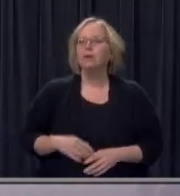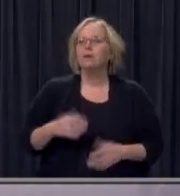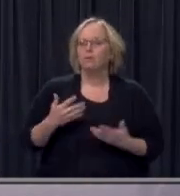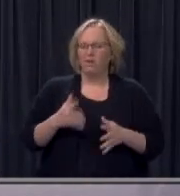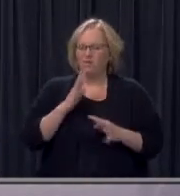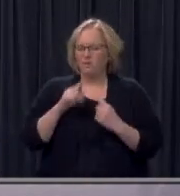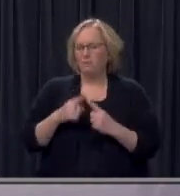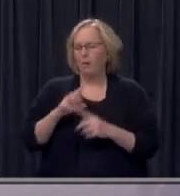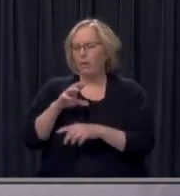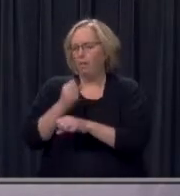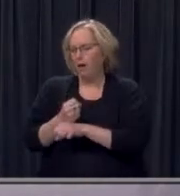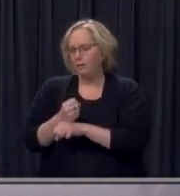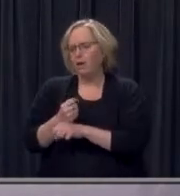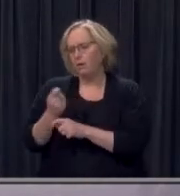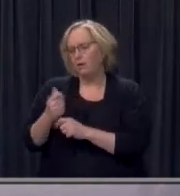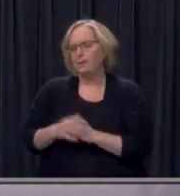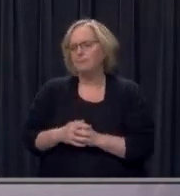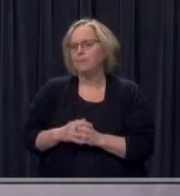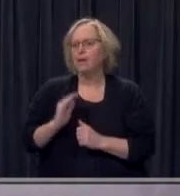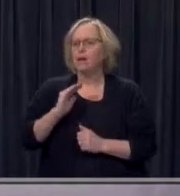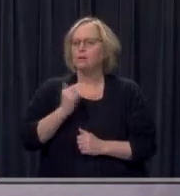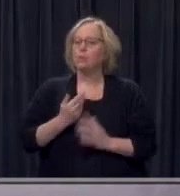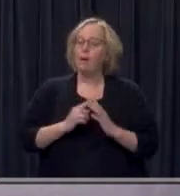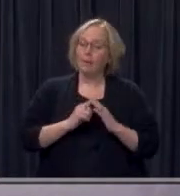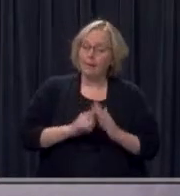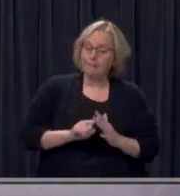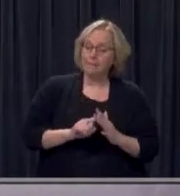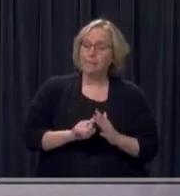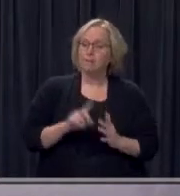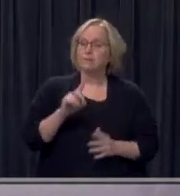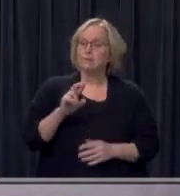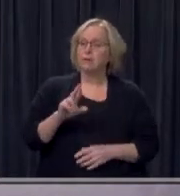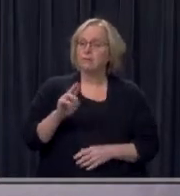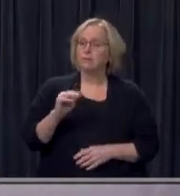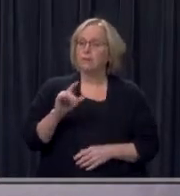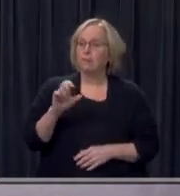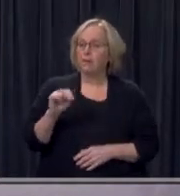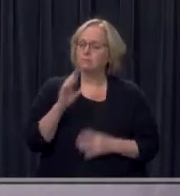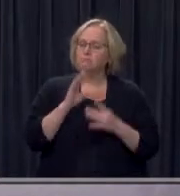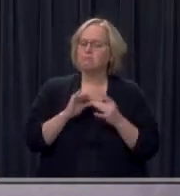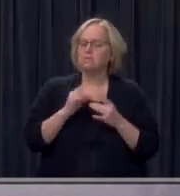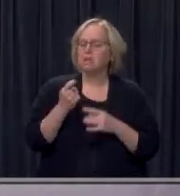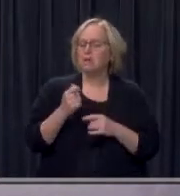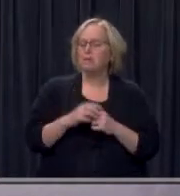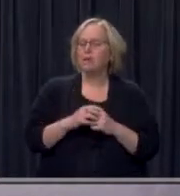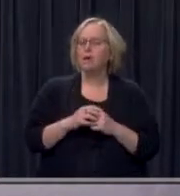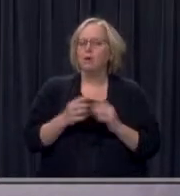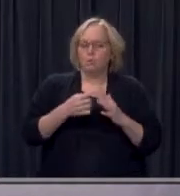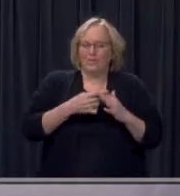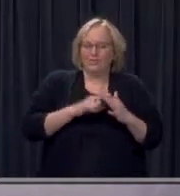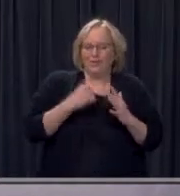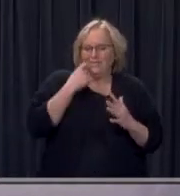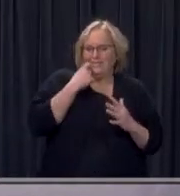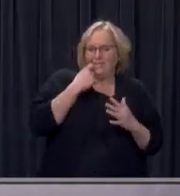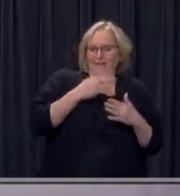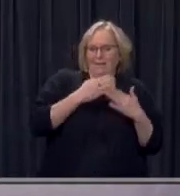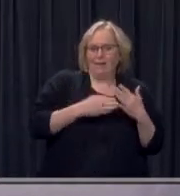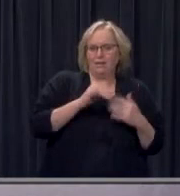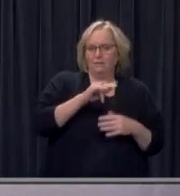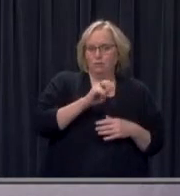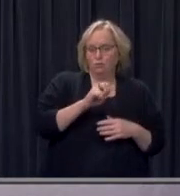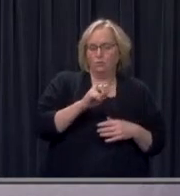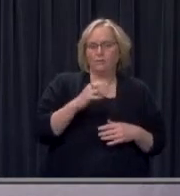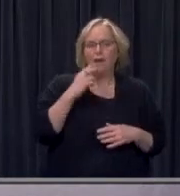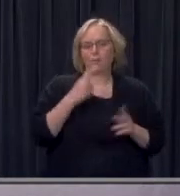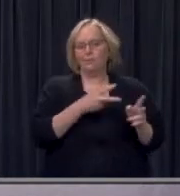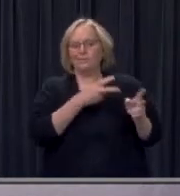a little bit. So again, our implementation, Dr. McMullen mentioned it a little bit. We brought it to you guys end of June. I'll steal a phrase from